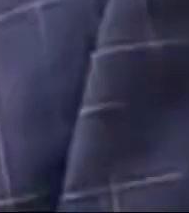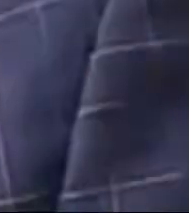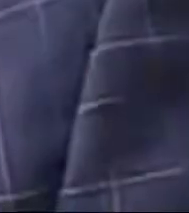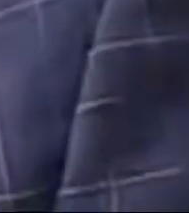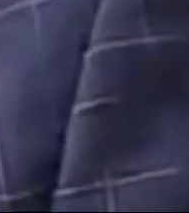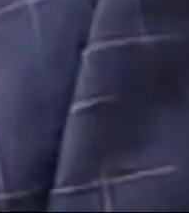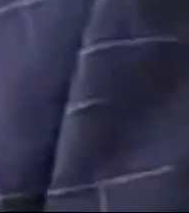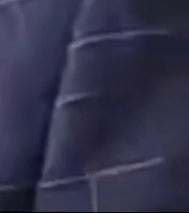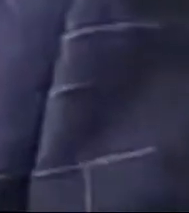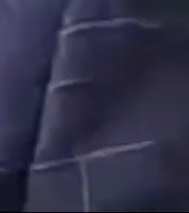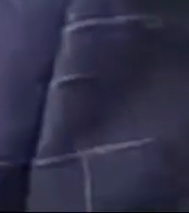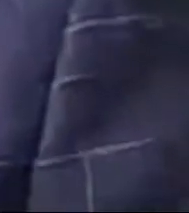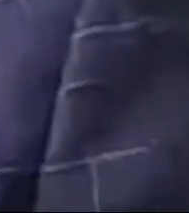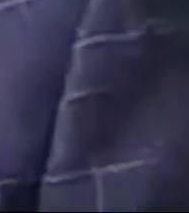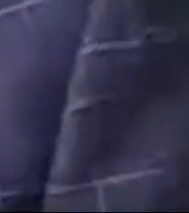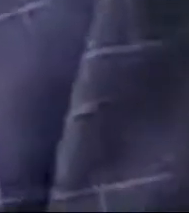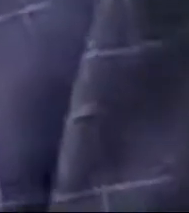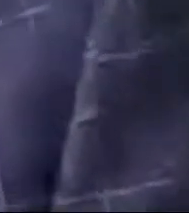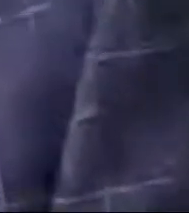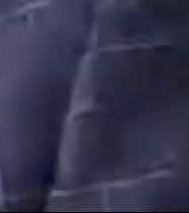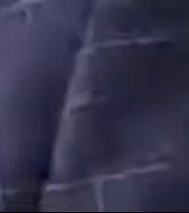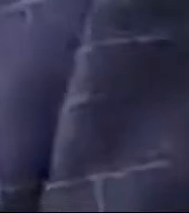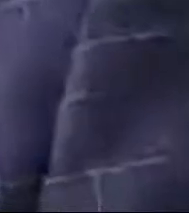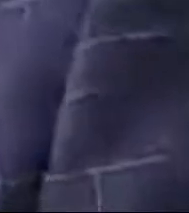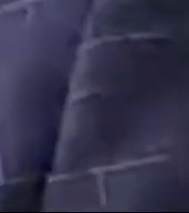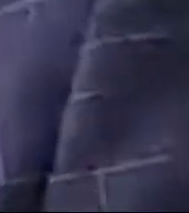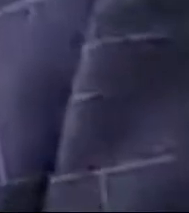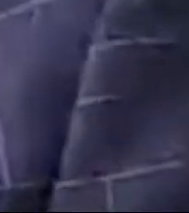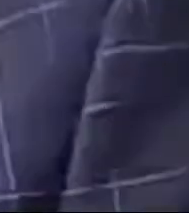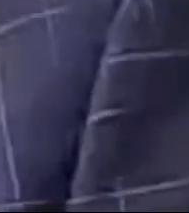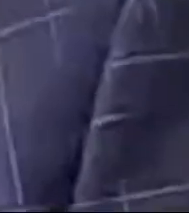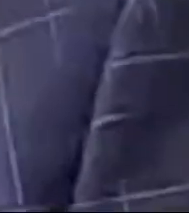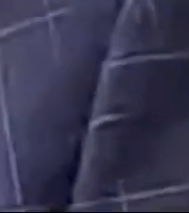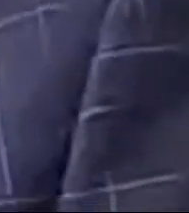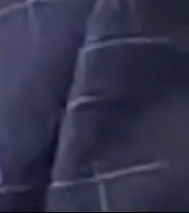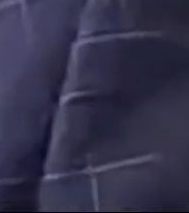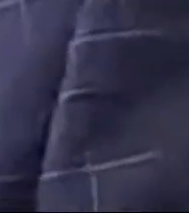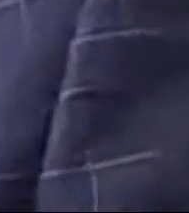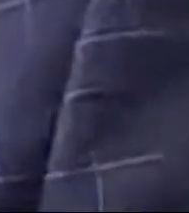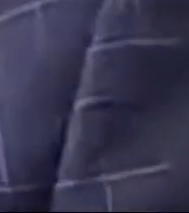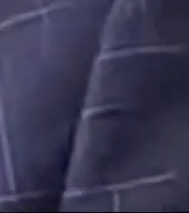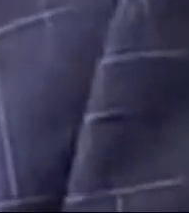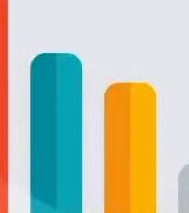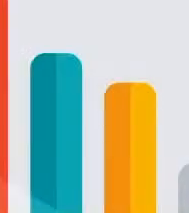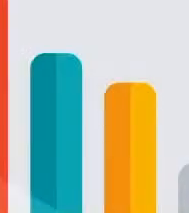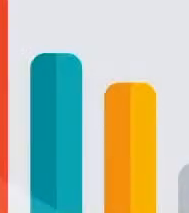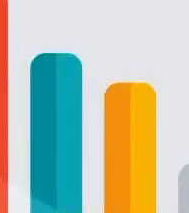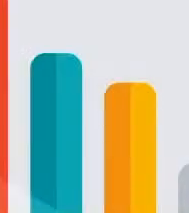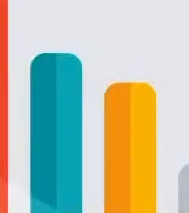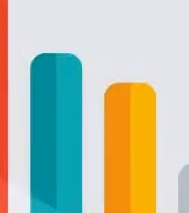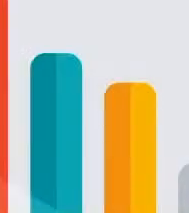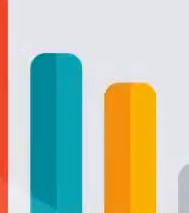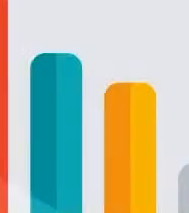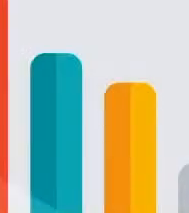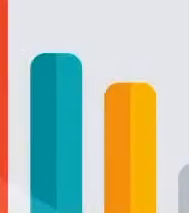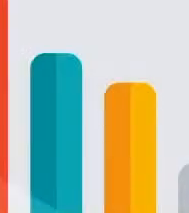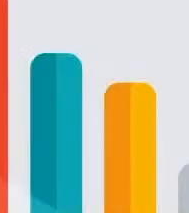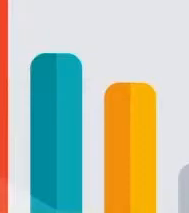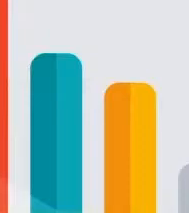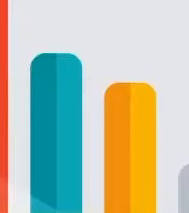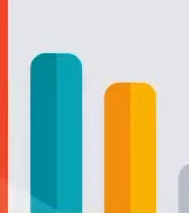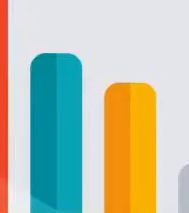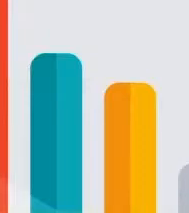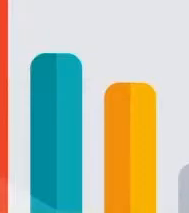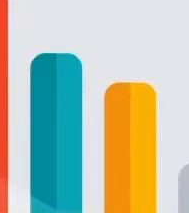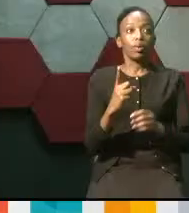Ladies and gentlemen, I'm delighted to announce that the 2021 YSK Innovative Project in Health